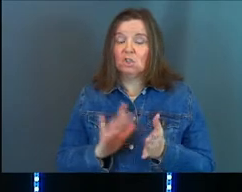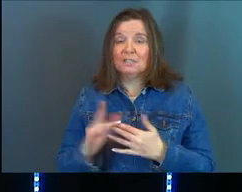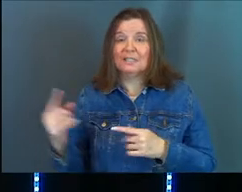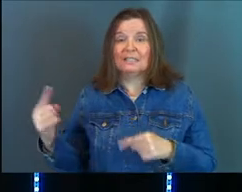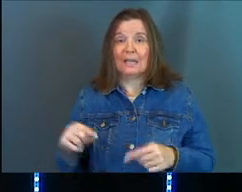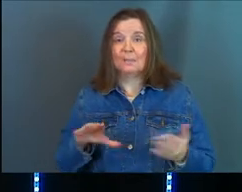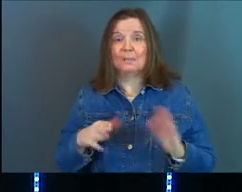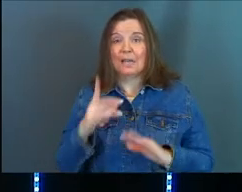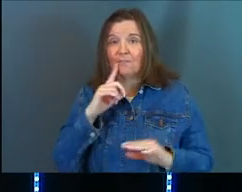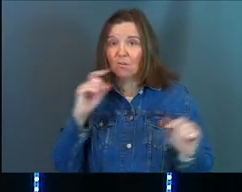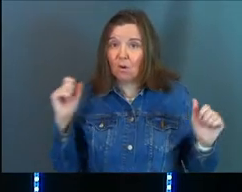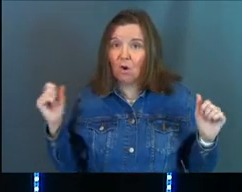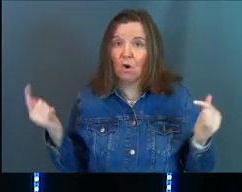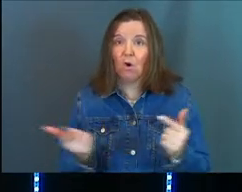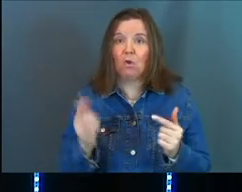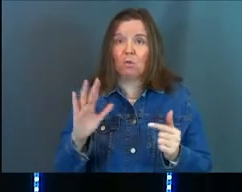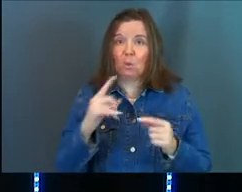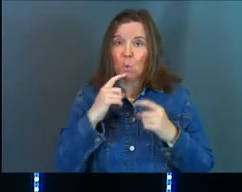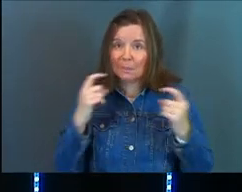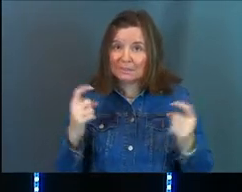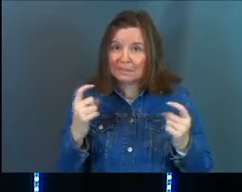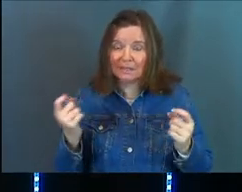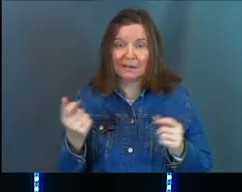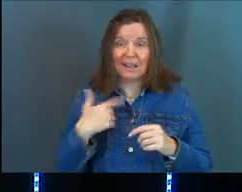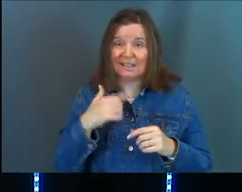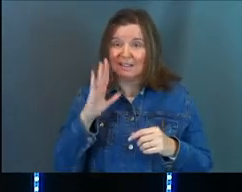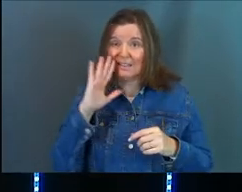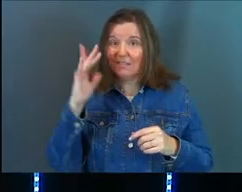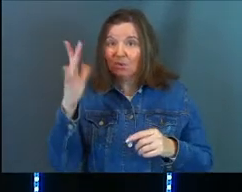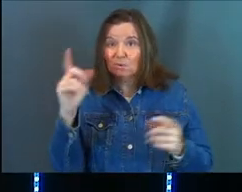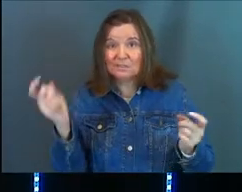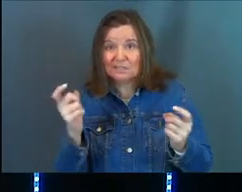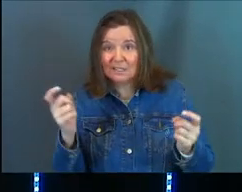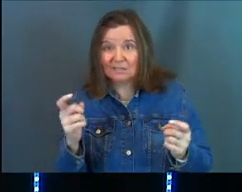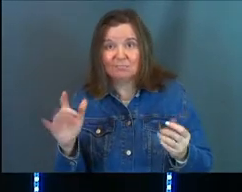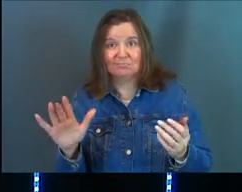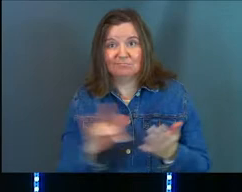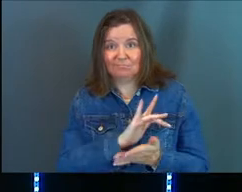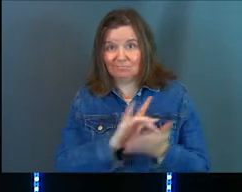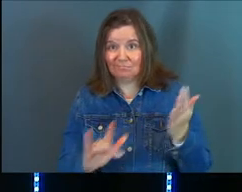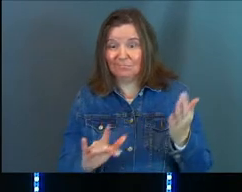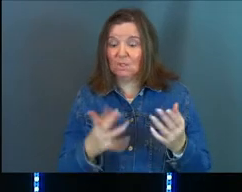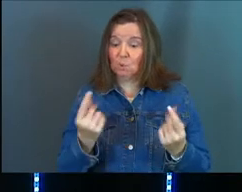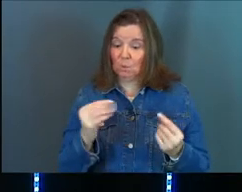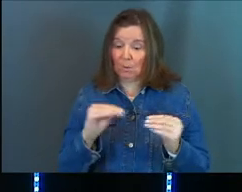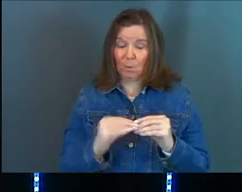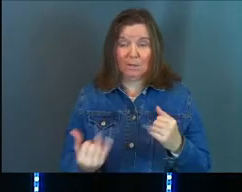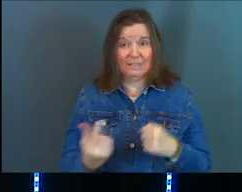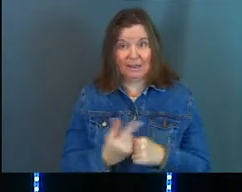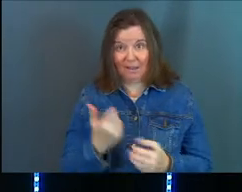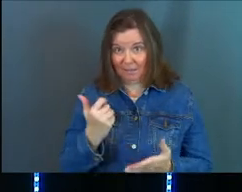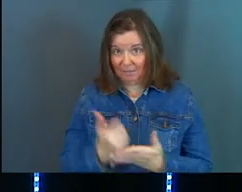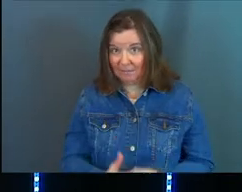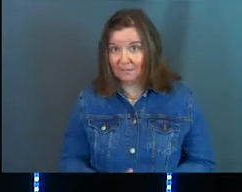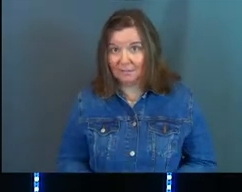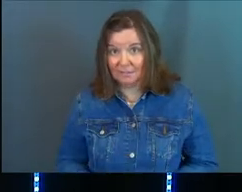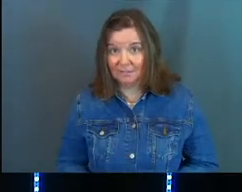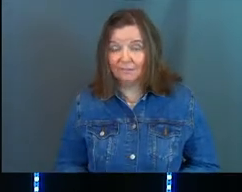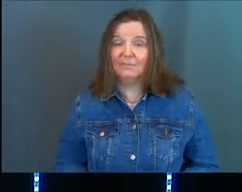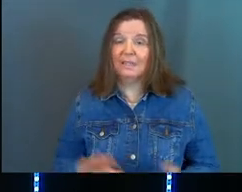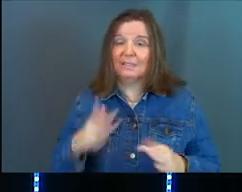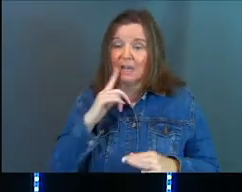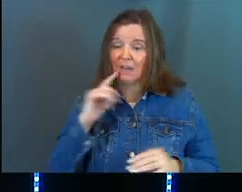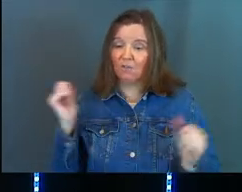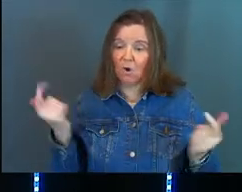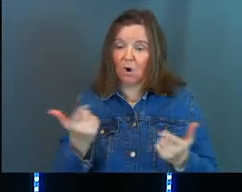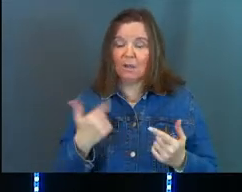Jesus came and died for all your sin and all the sin you're about to do. Because you're going to do more today. Amen? And he